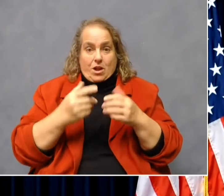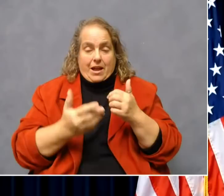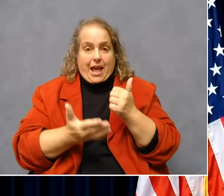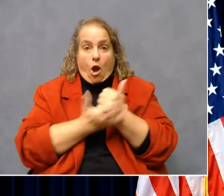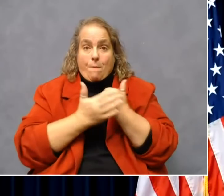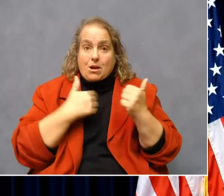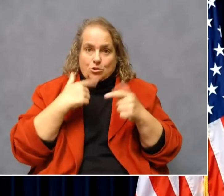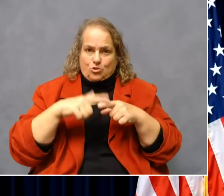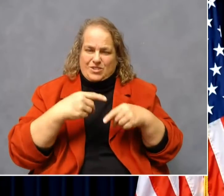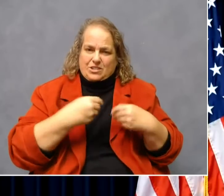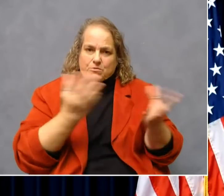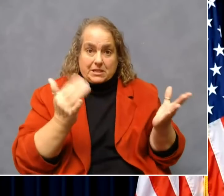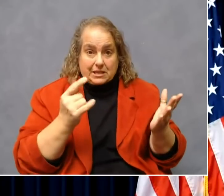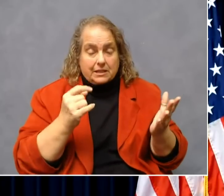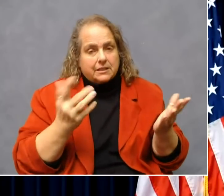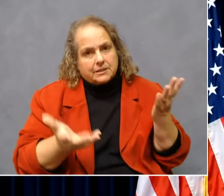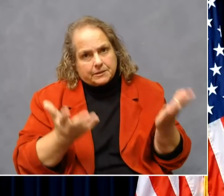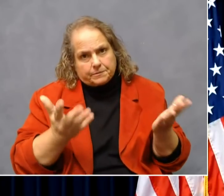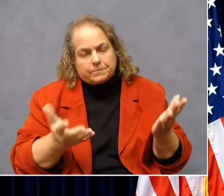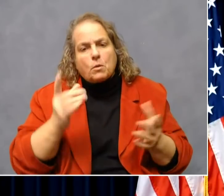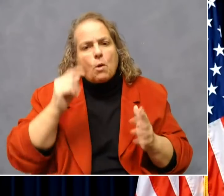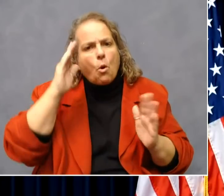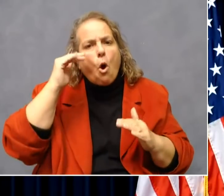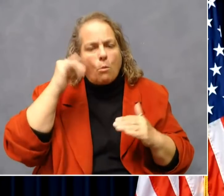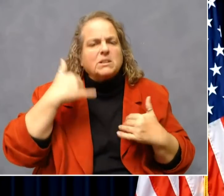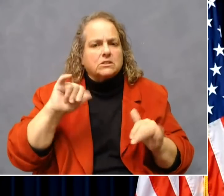Shelby Smithson from WKYT.